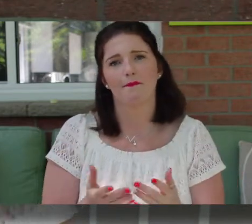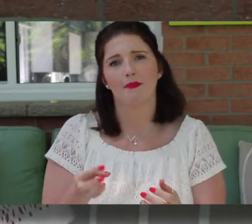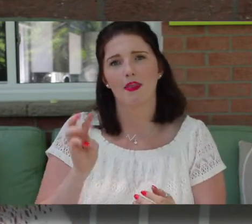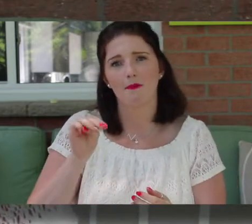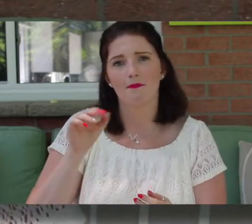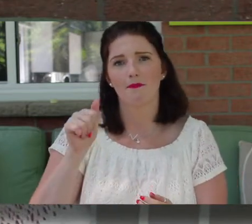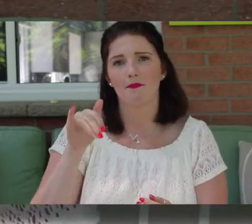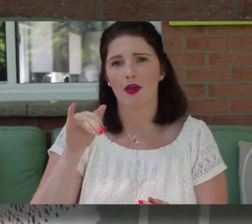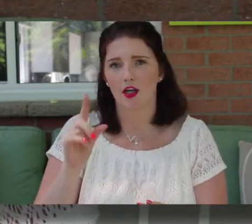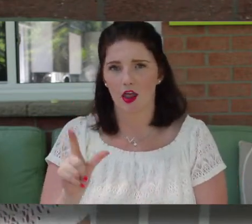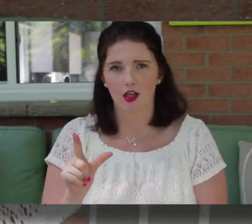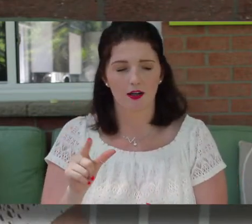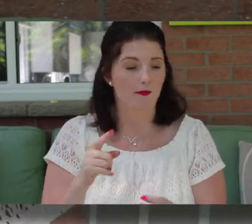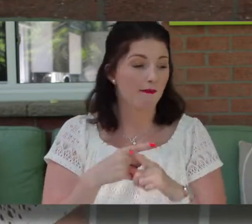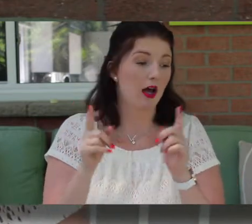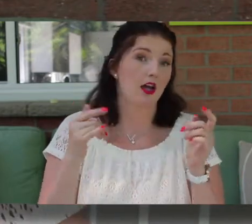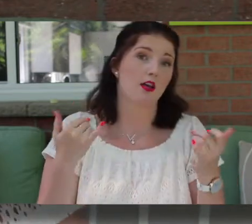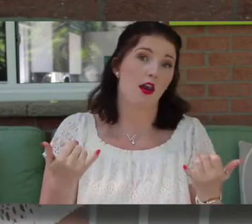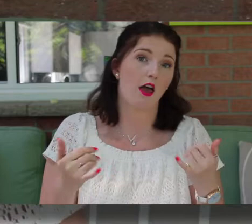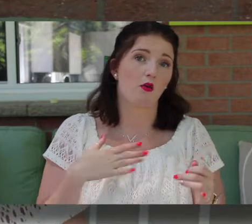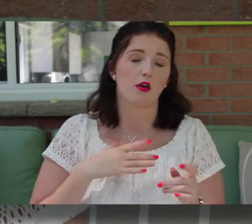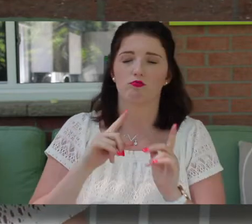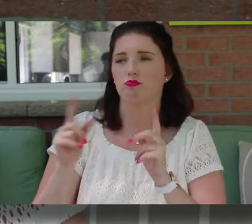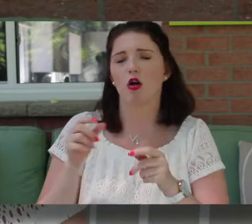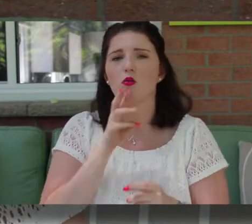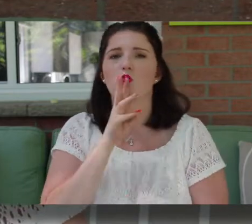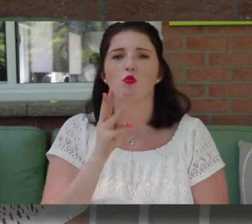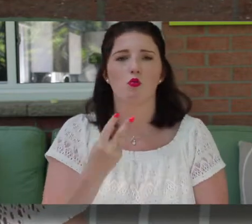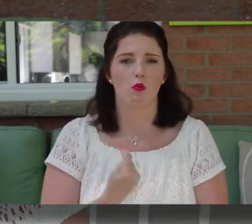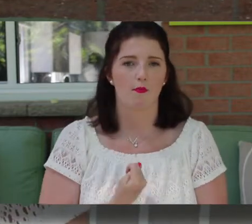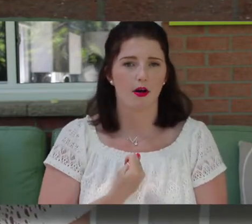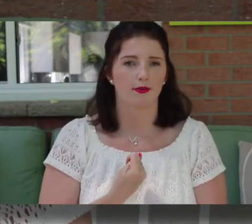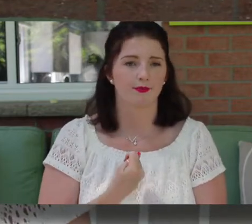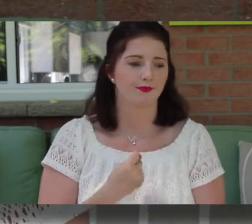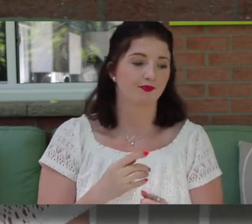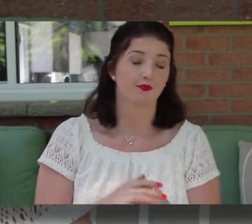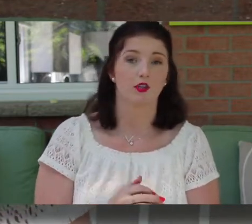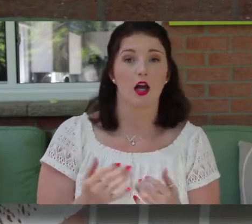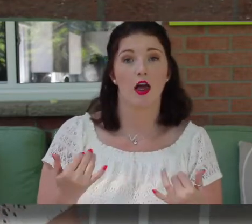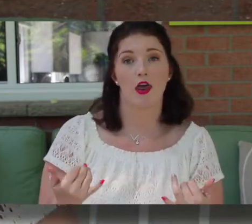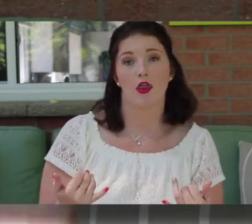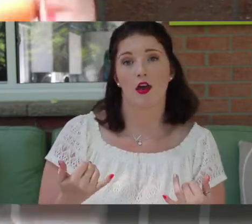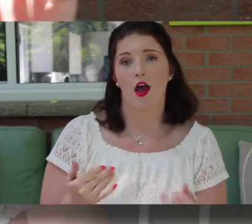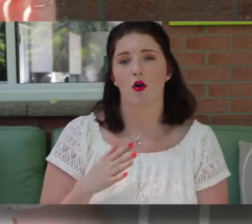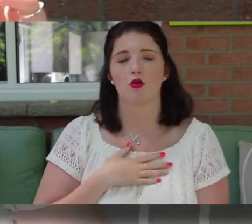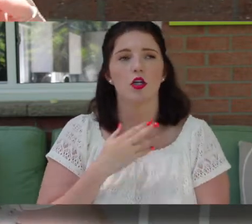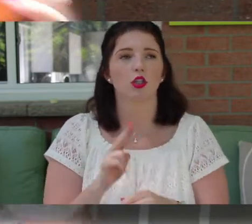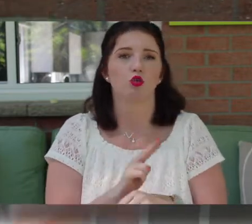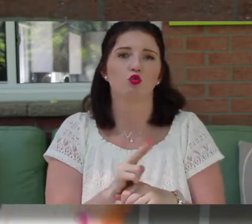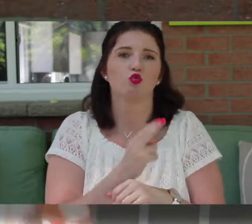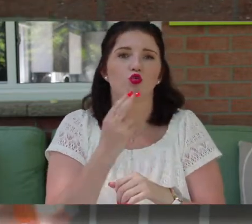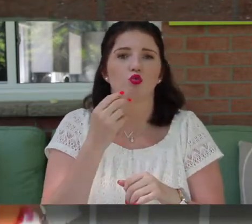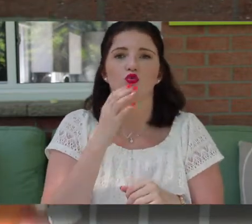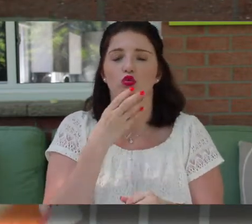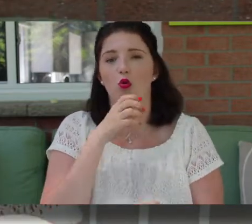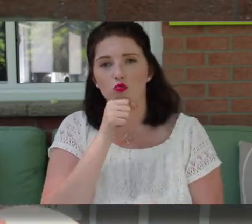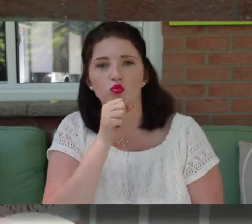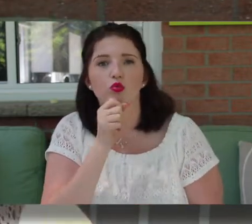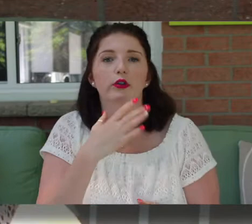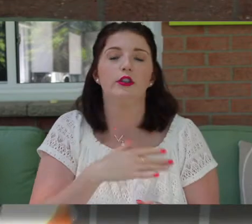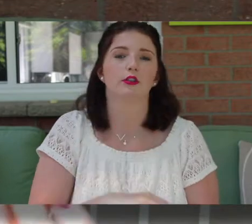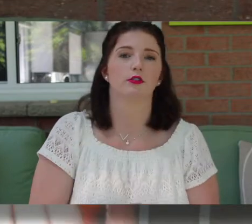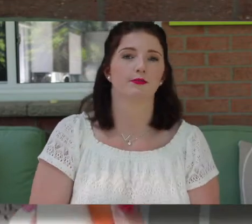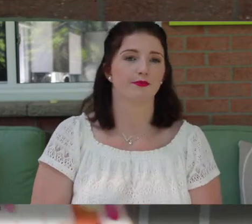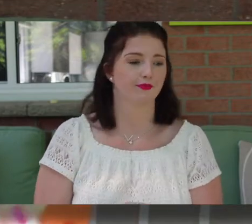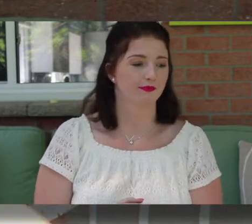find these don't really suck up the product because these ones are kind of more watery, liquidy, but I was afraid it would suck up all